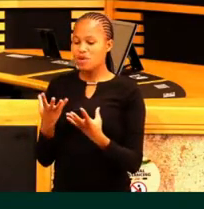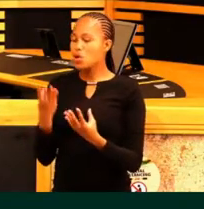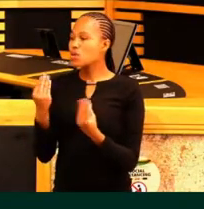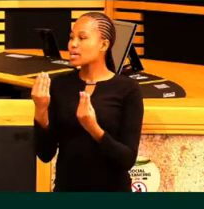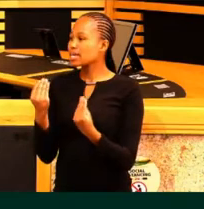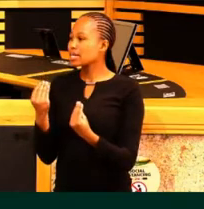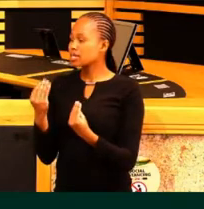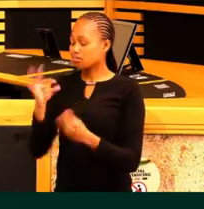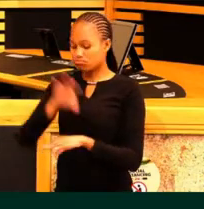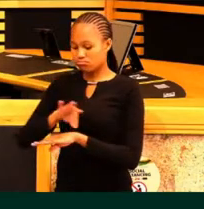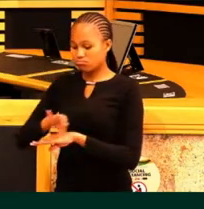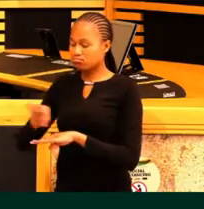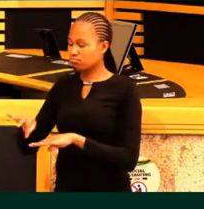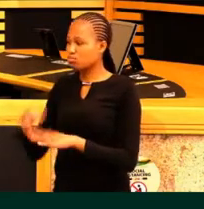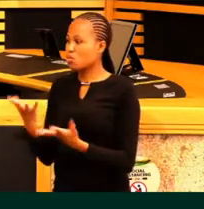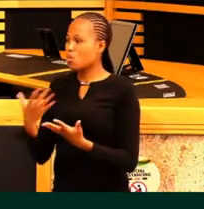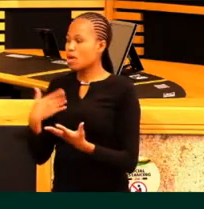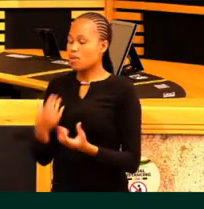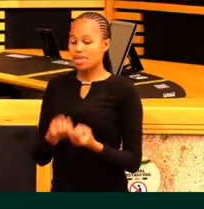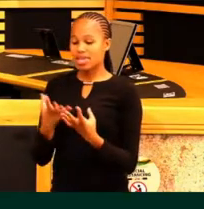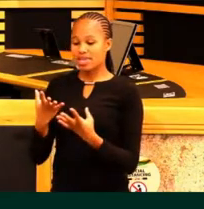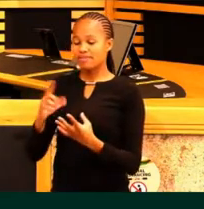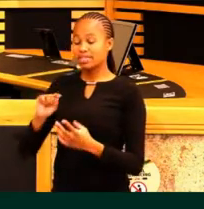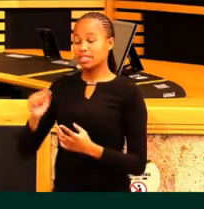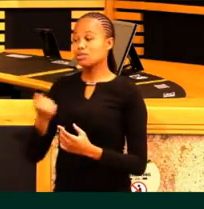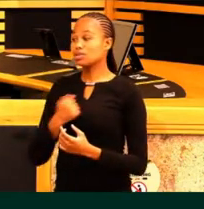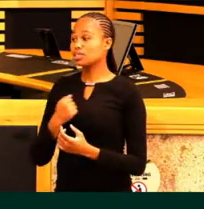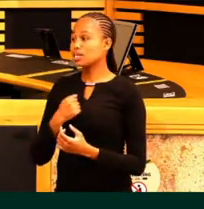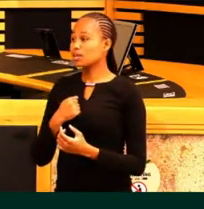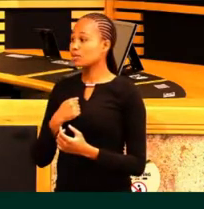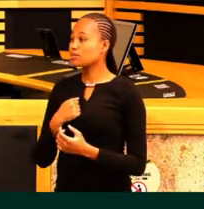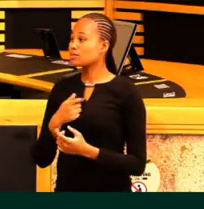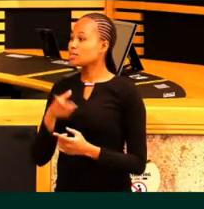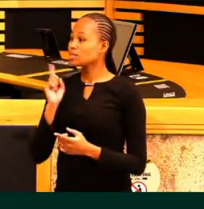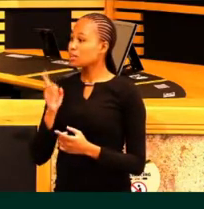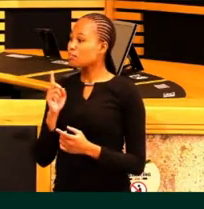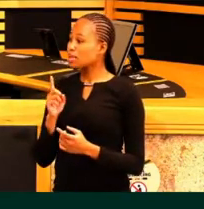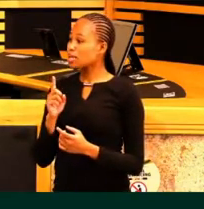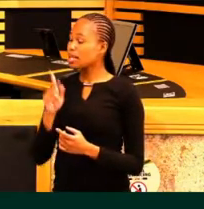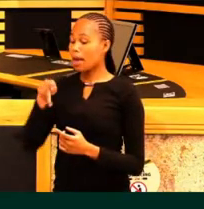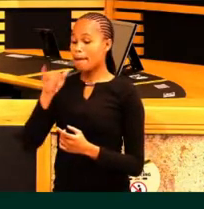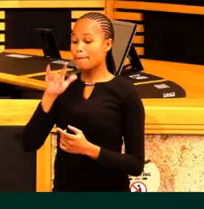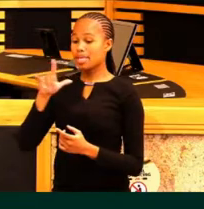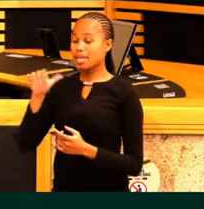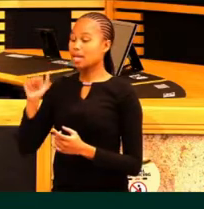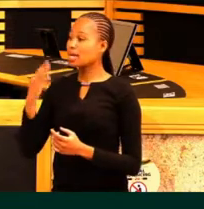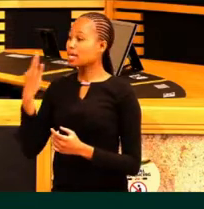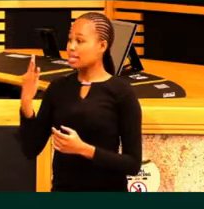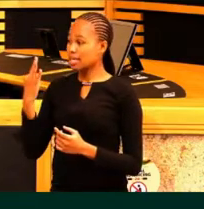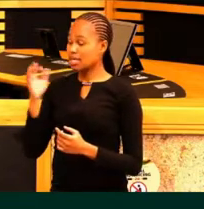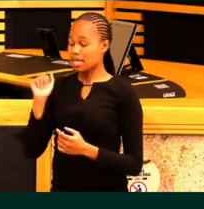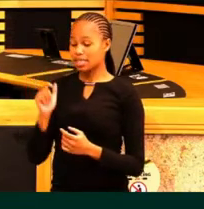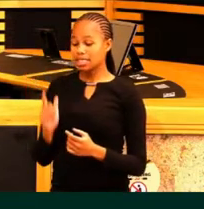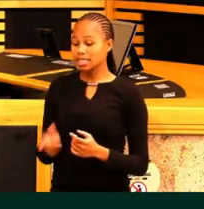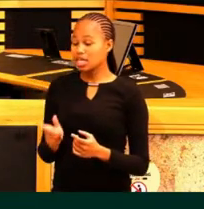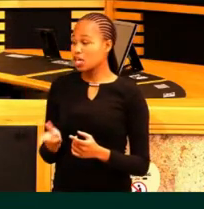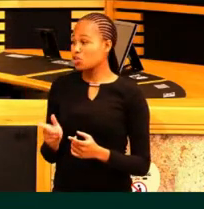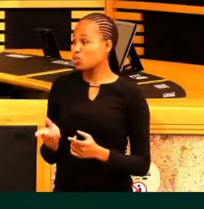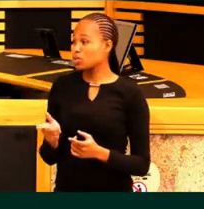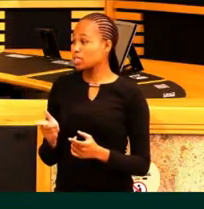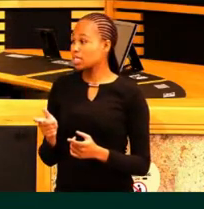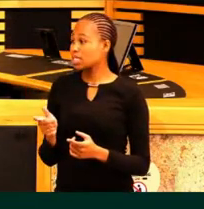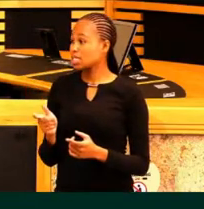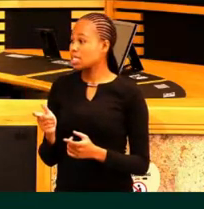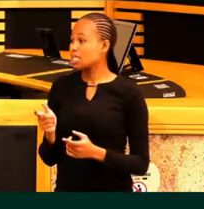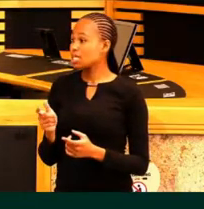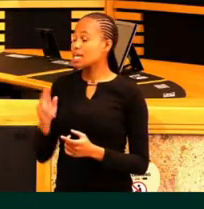our implementation we moved on further to cover upila 3 that of course would be the security and liaison in the